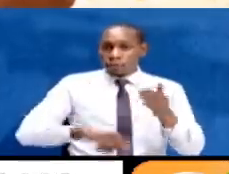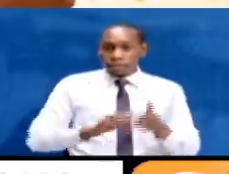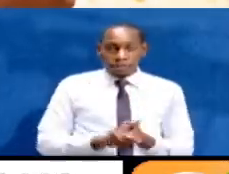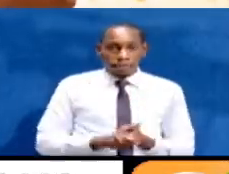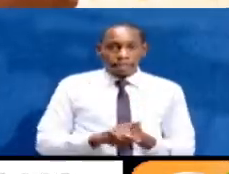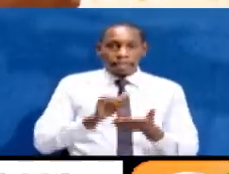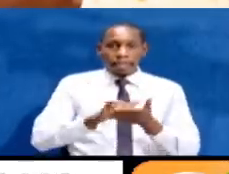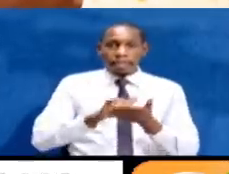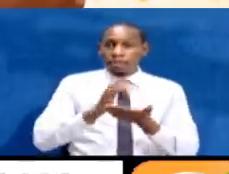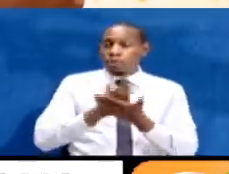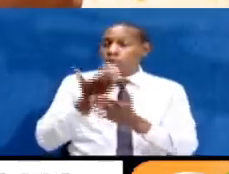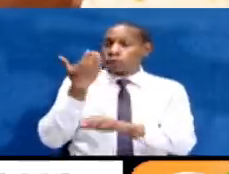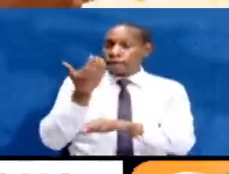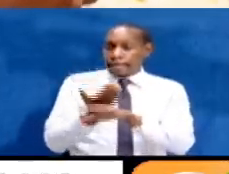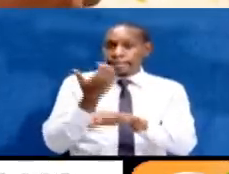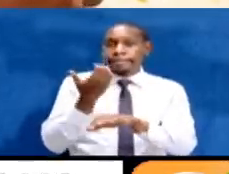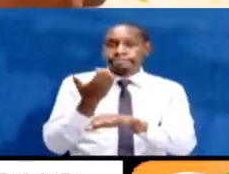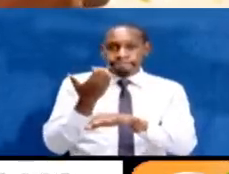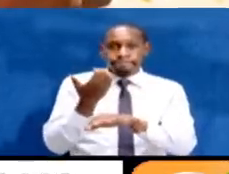it difficult